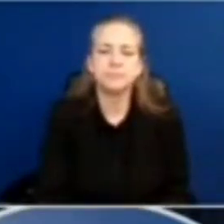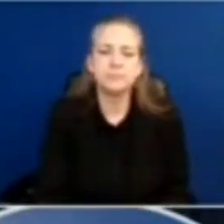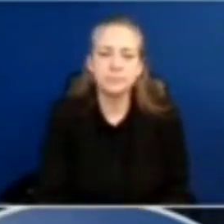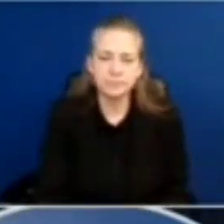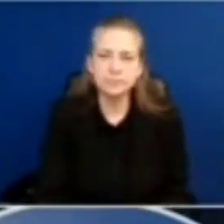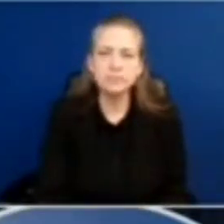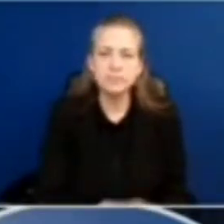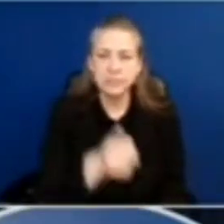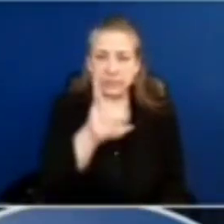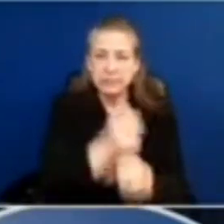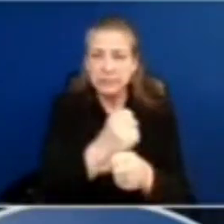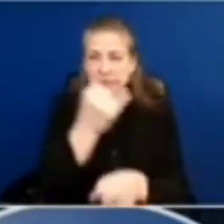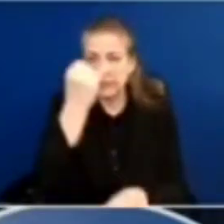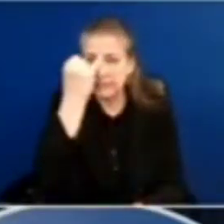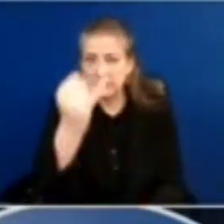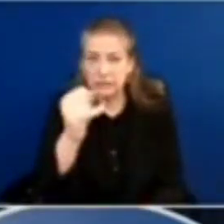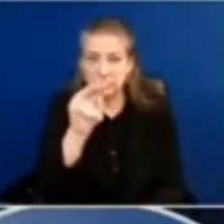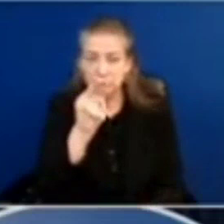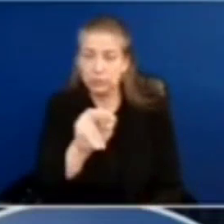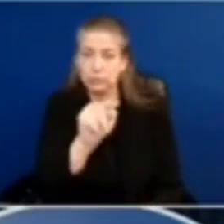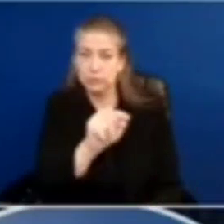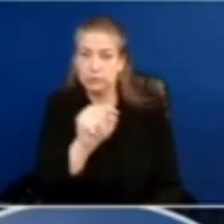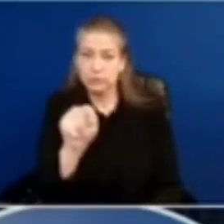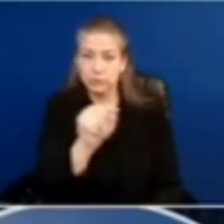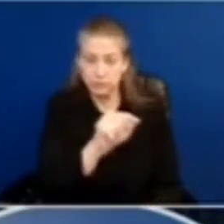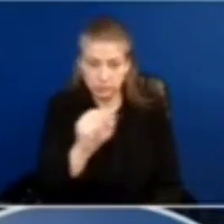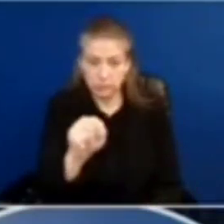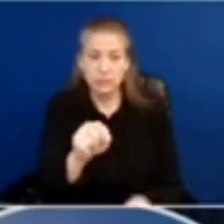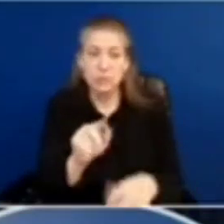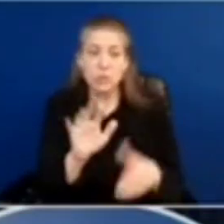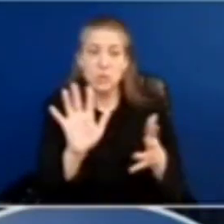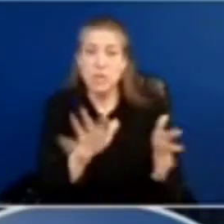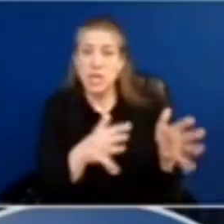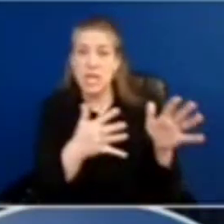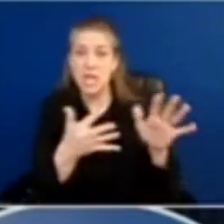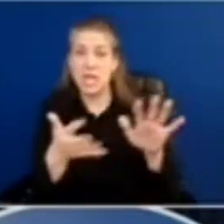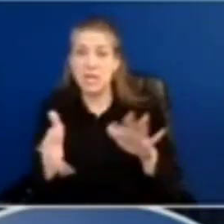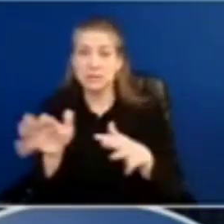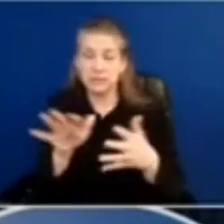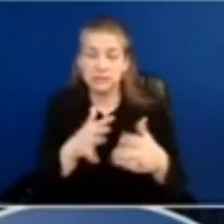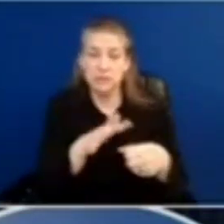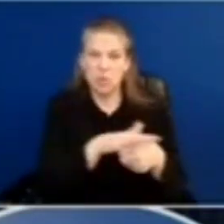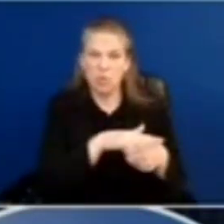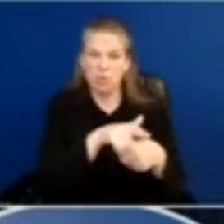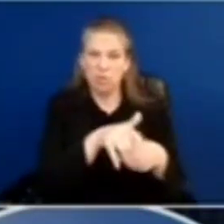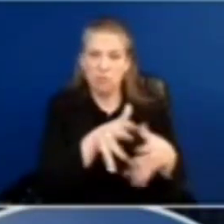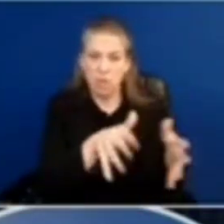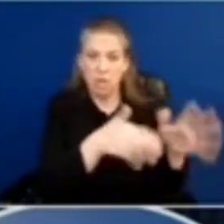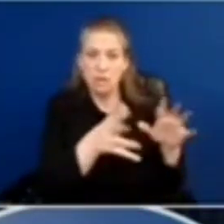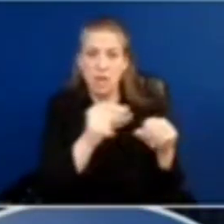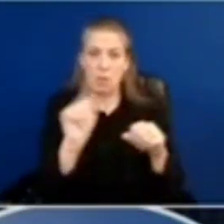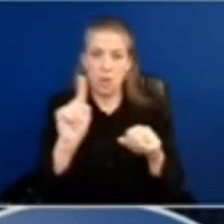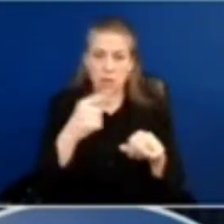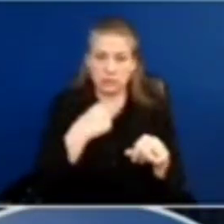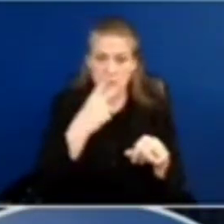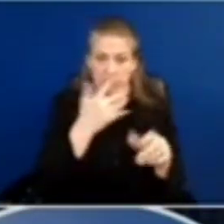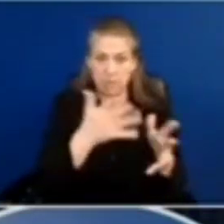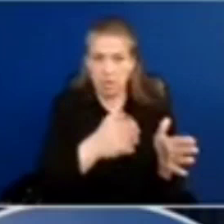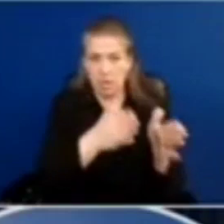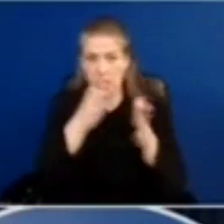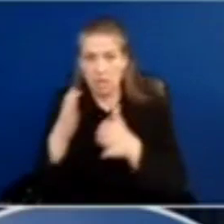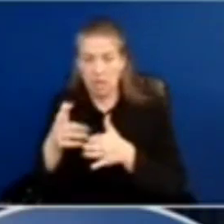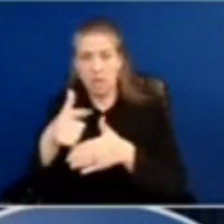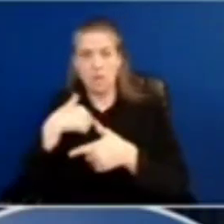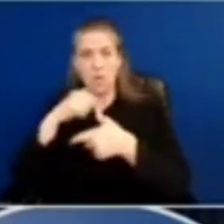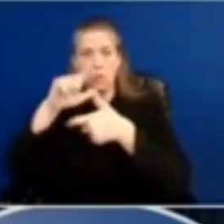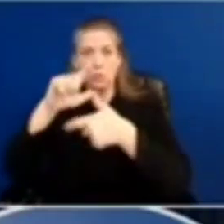idea of locally damaging winds as well as the corridor where we think we could see tornadoes. That